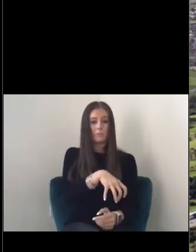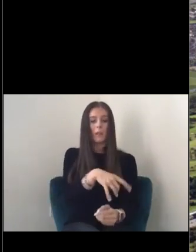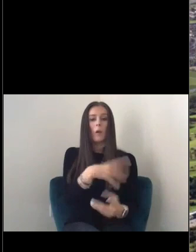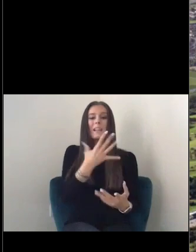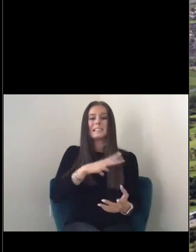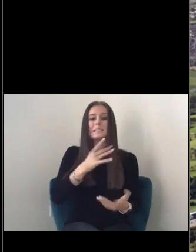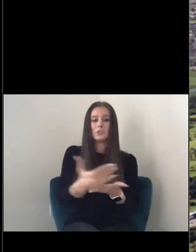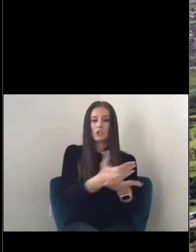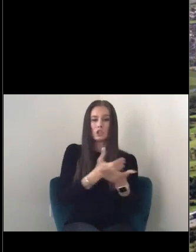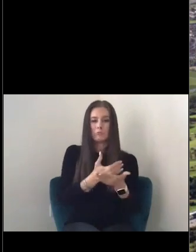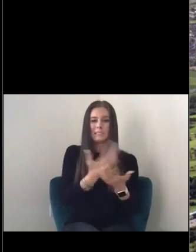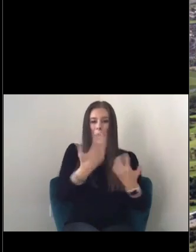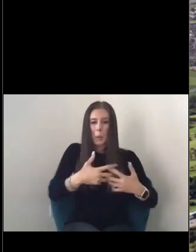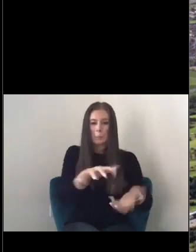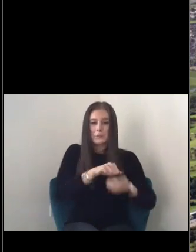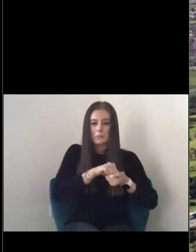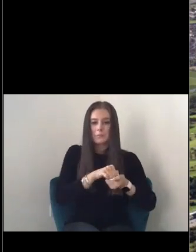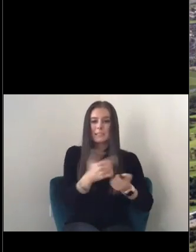security reasons.